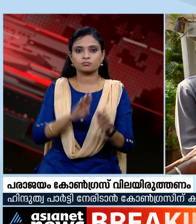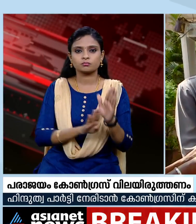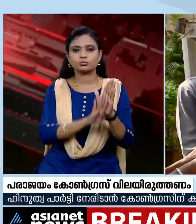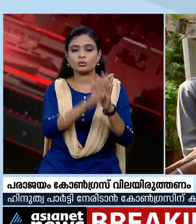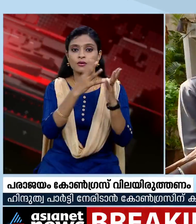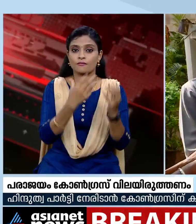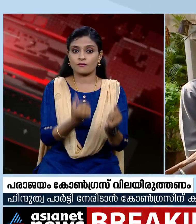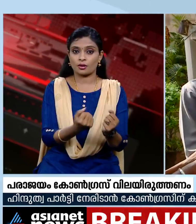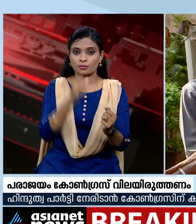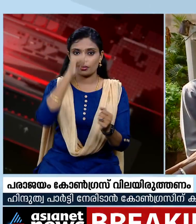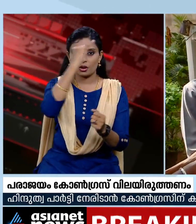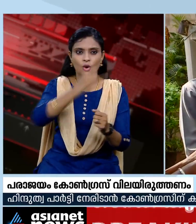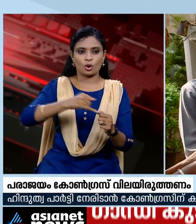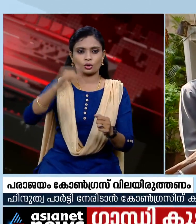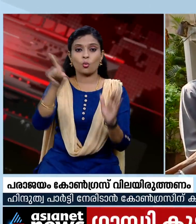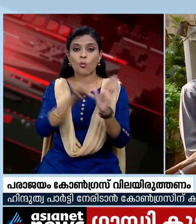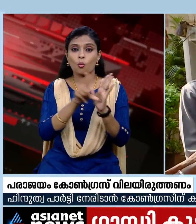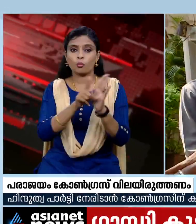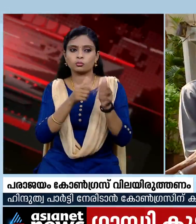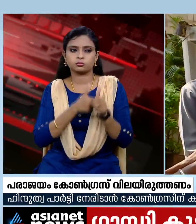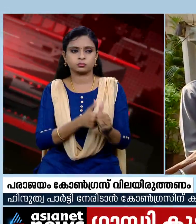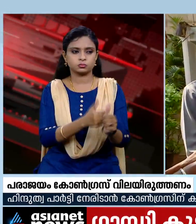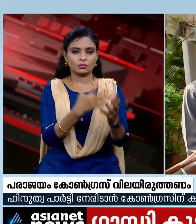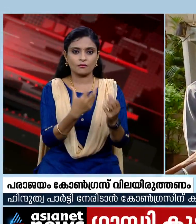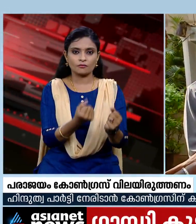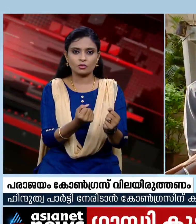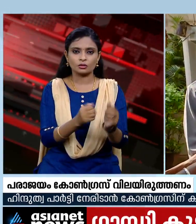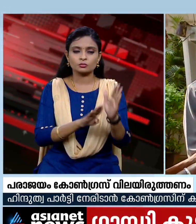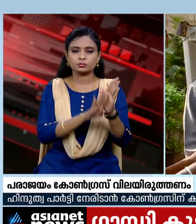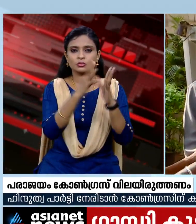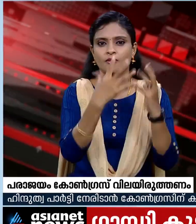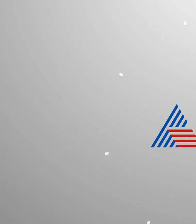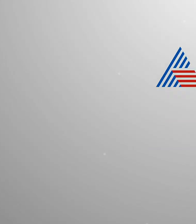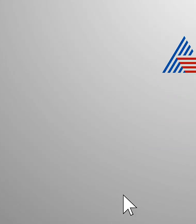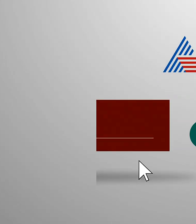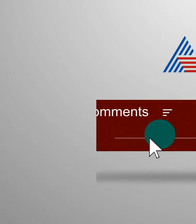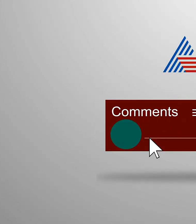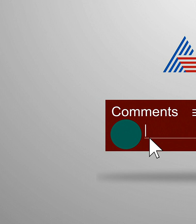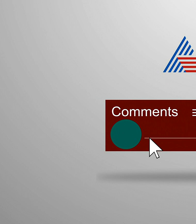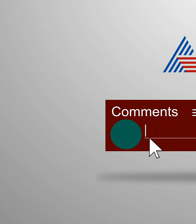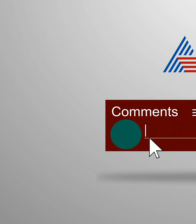to uphold and safeguard the Indian Constitution and its foundations.